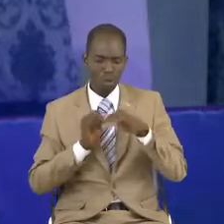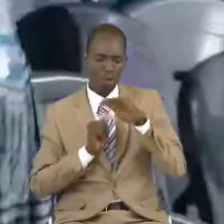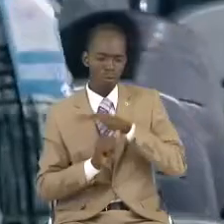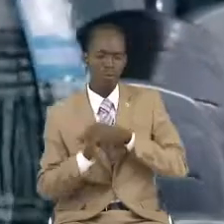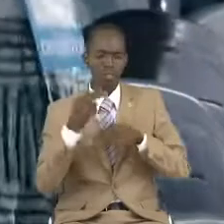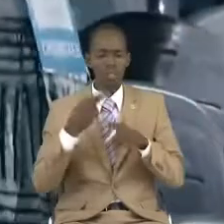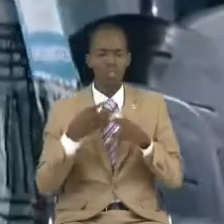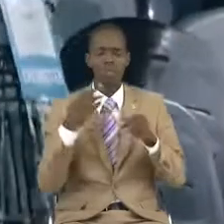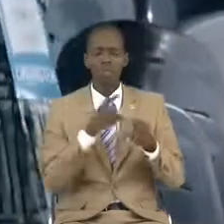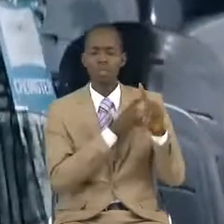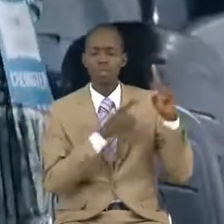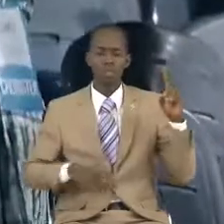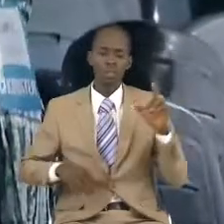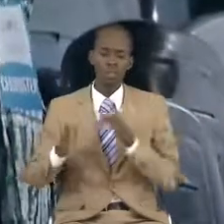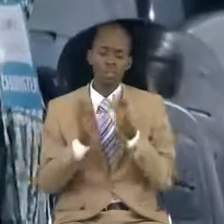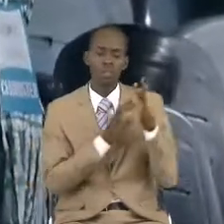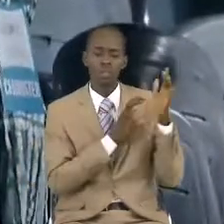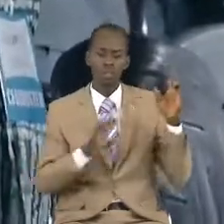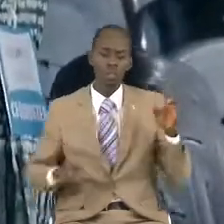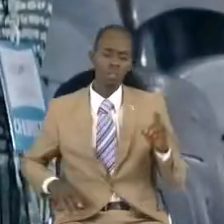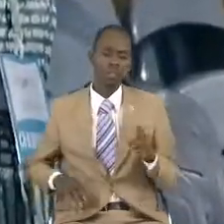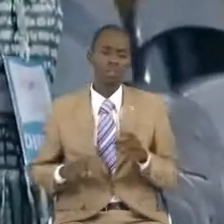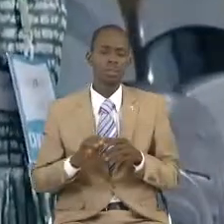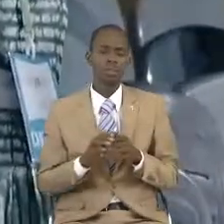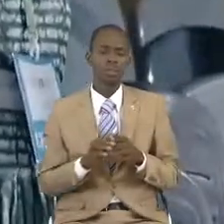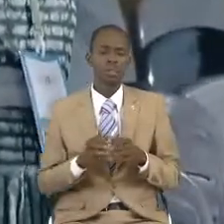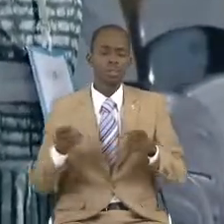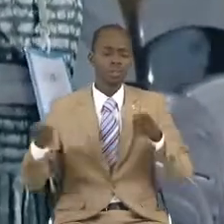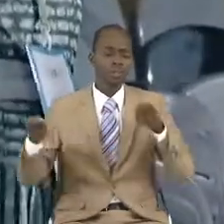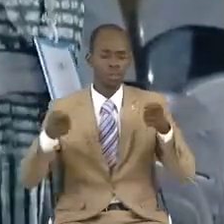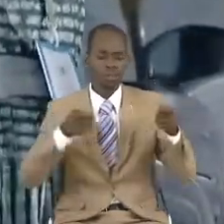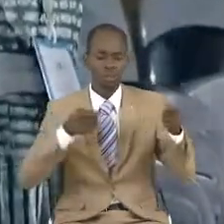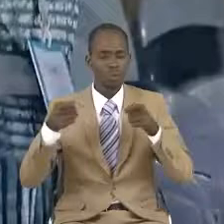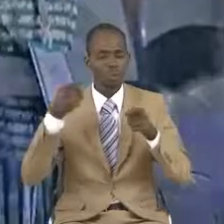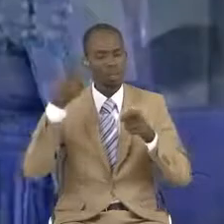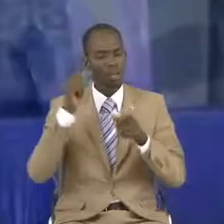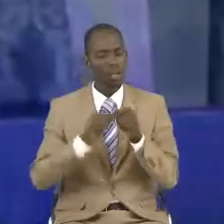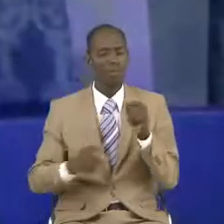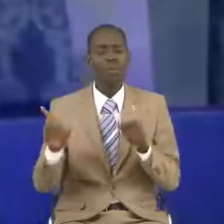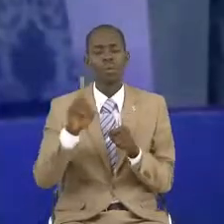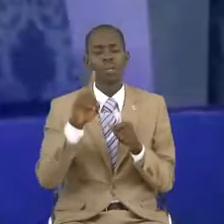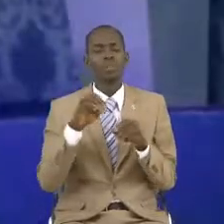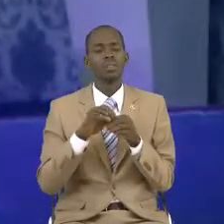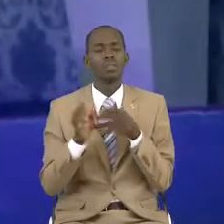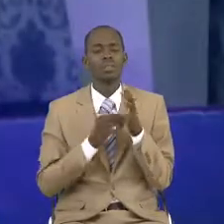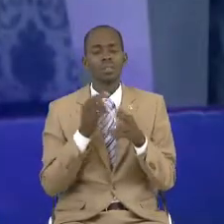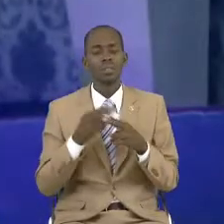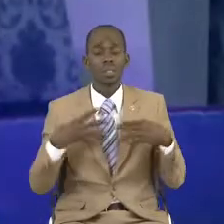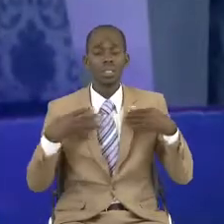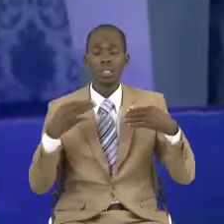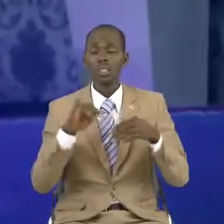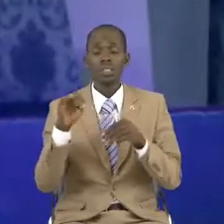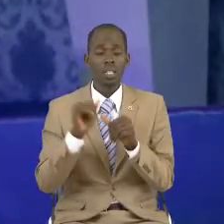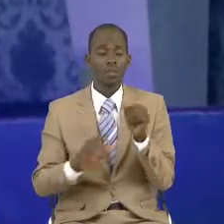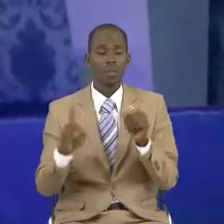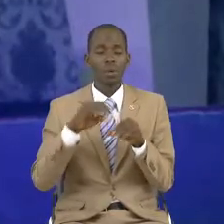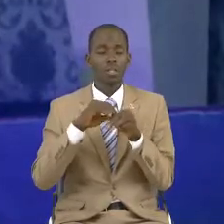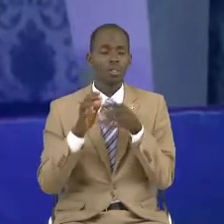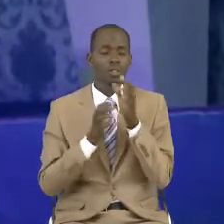jesus christ dominion everywhere healing everywhere